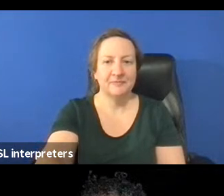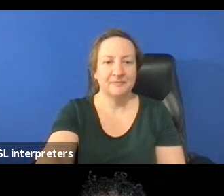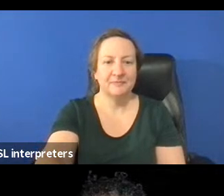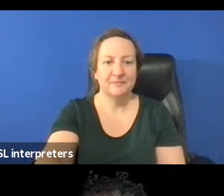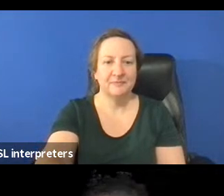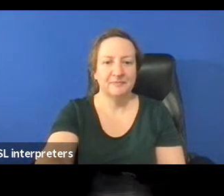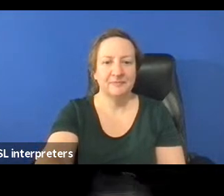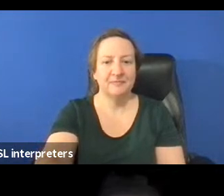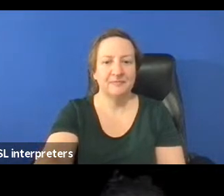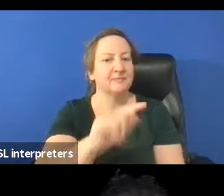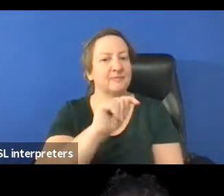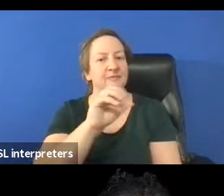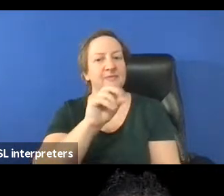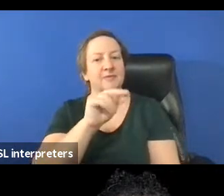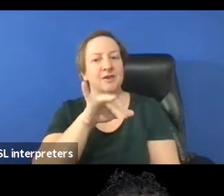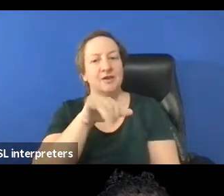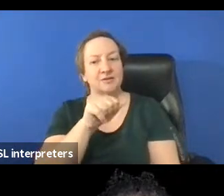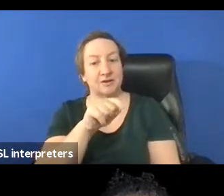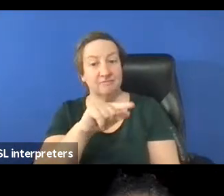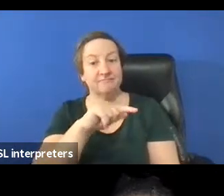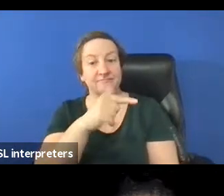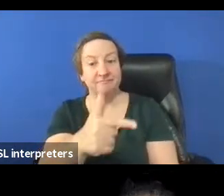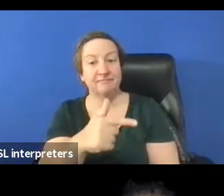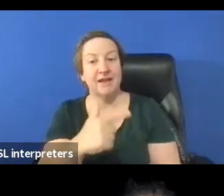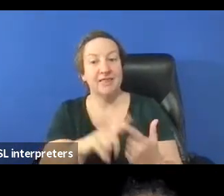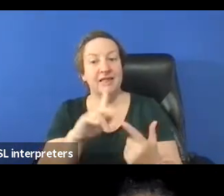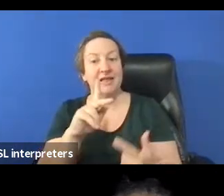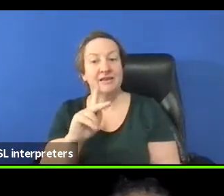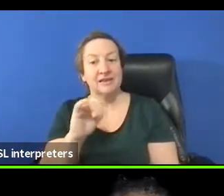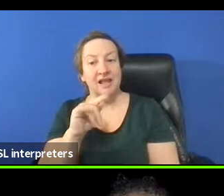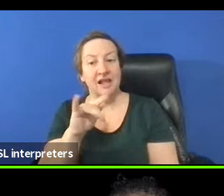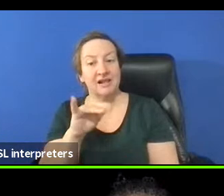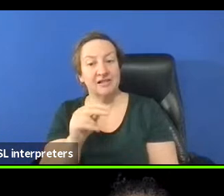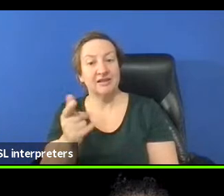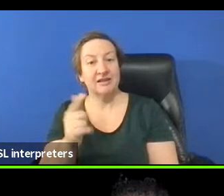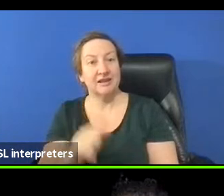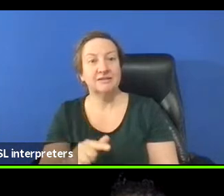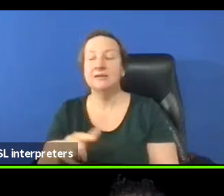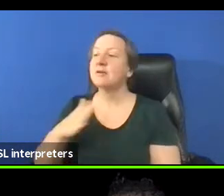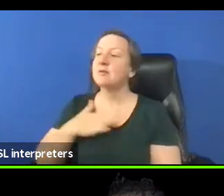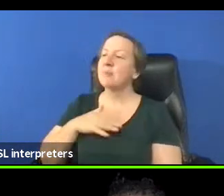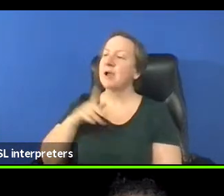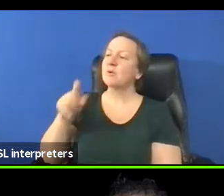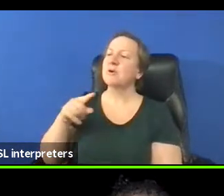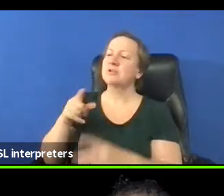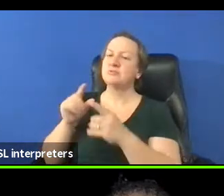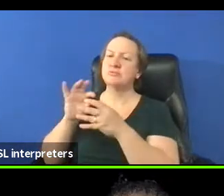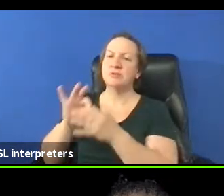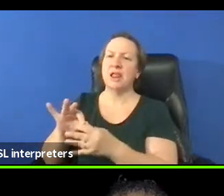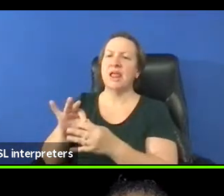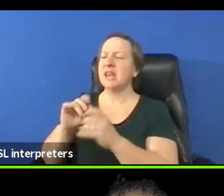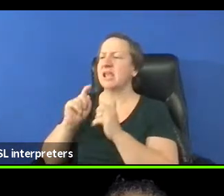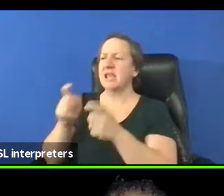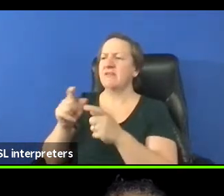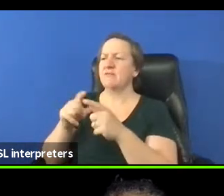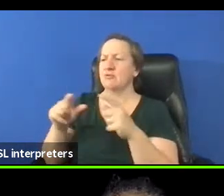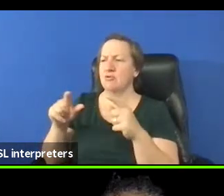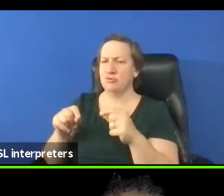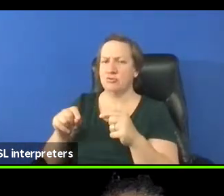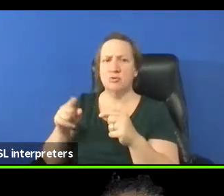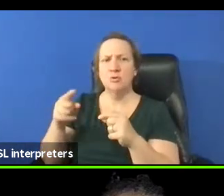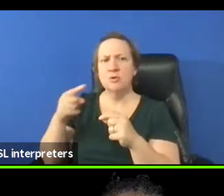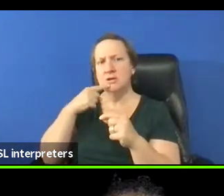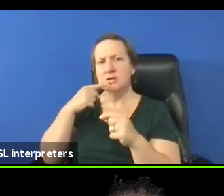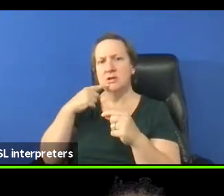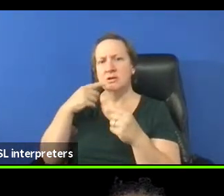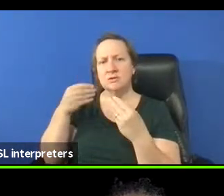All right, Tanya, you're up and Caitlin will follow. My question was about the gift cards. And you said the stores